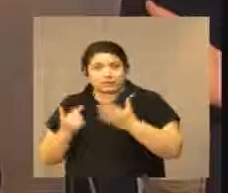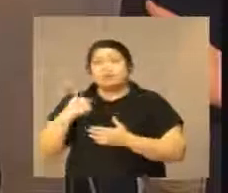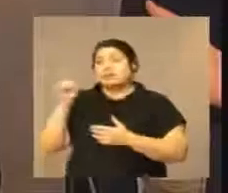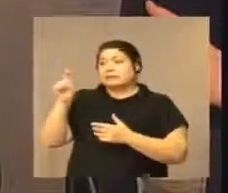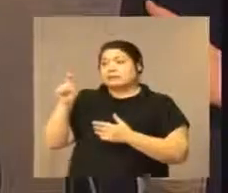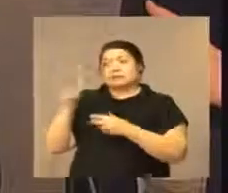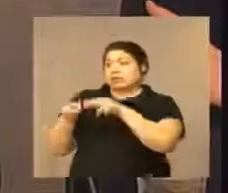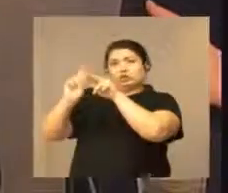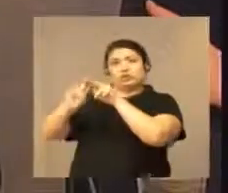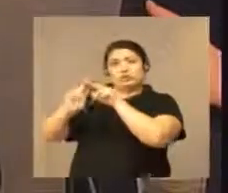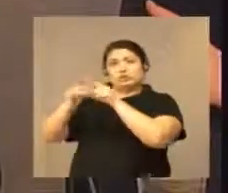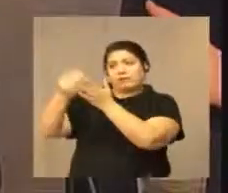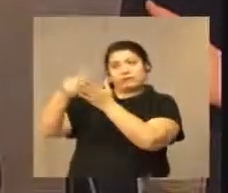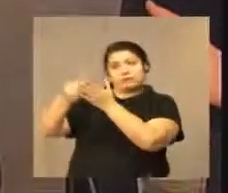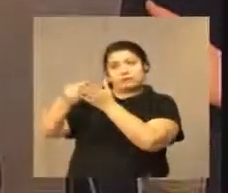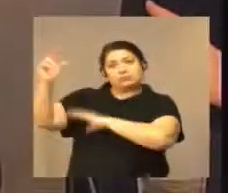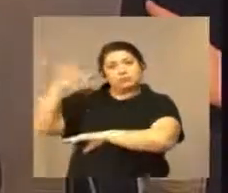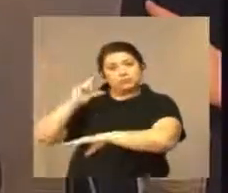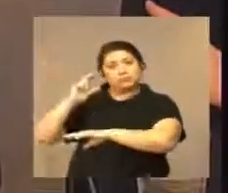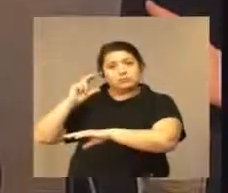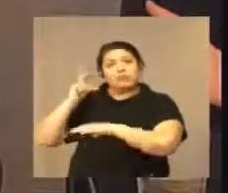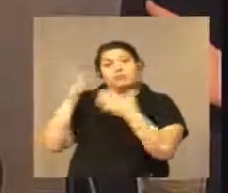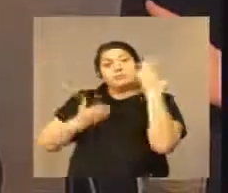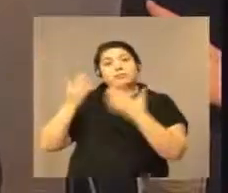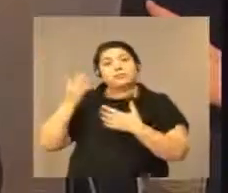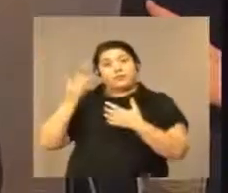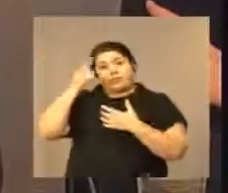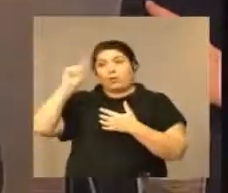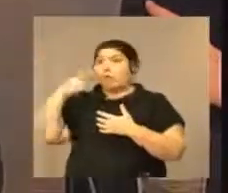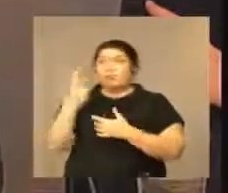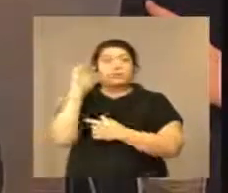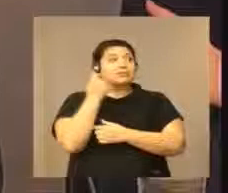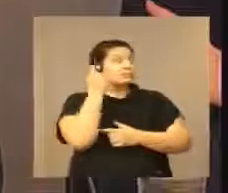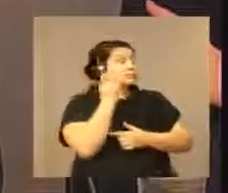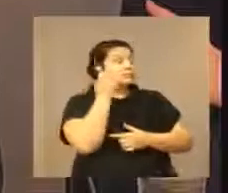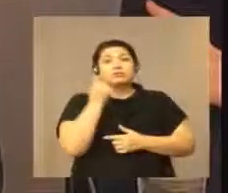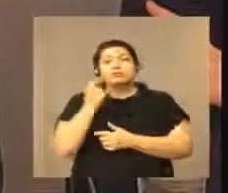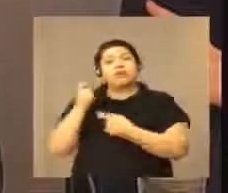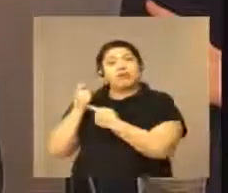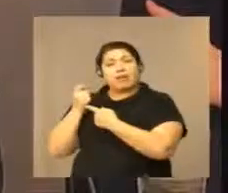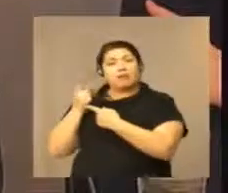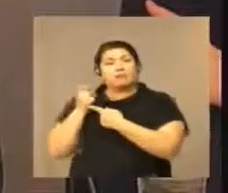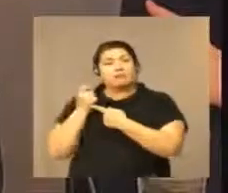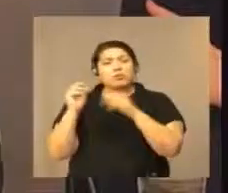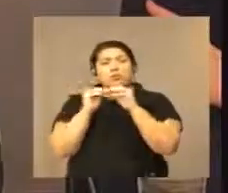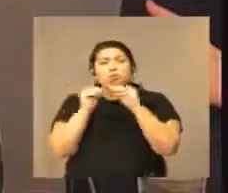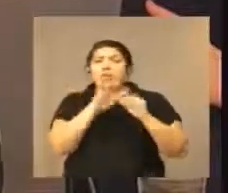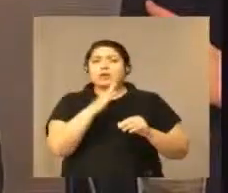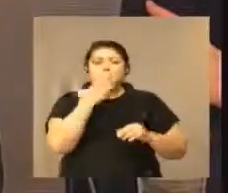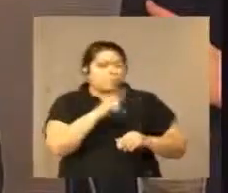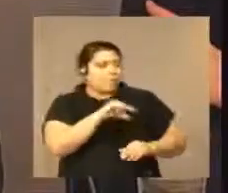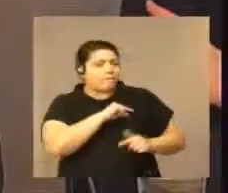those levels so that they have more than just getting income assistance, but a better, higher quality standard of life, and develop